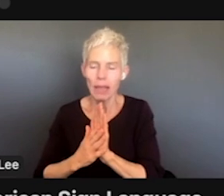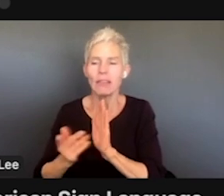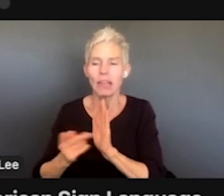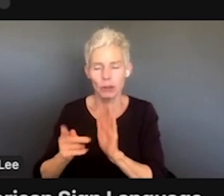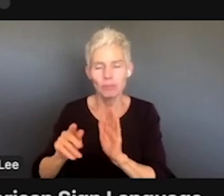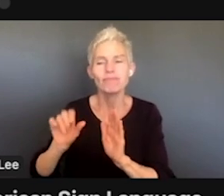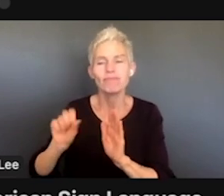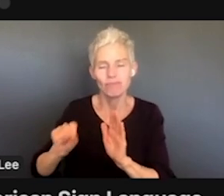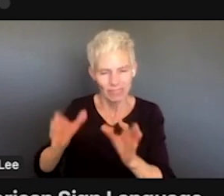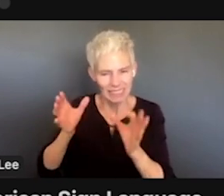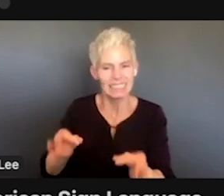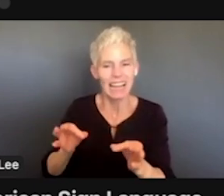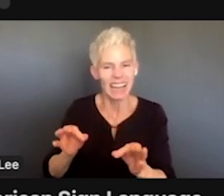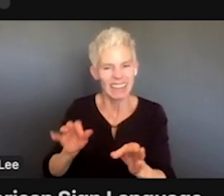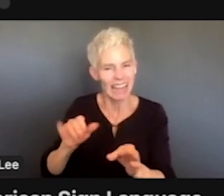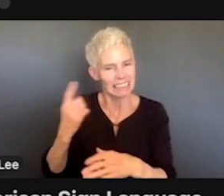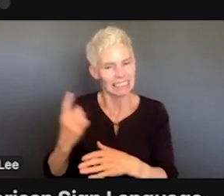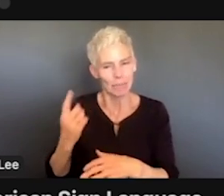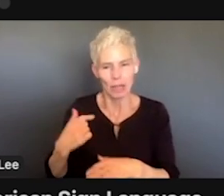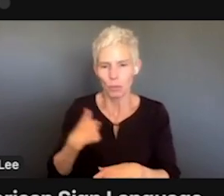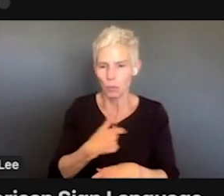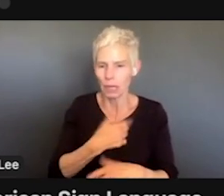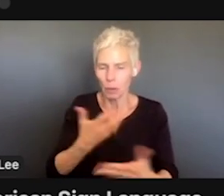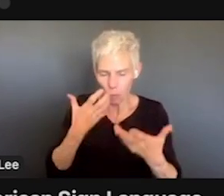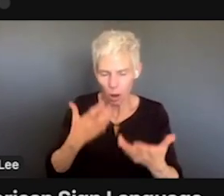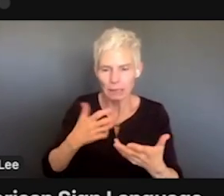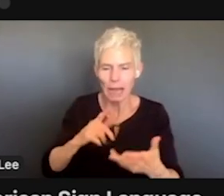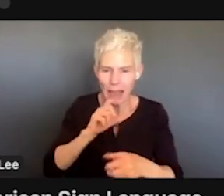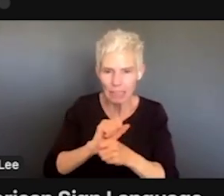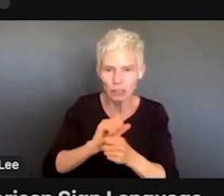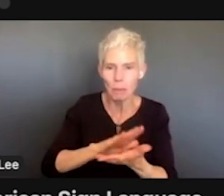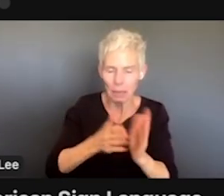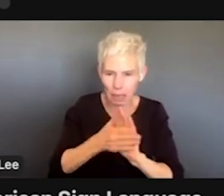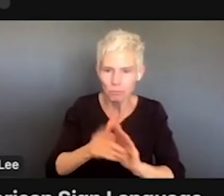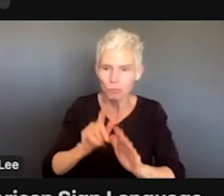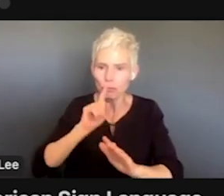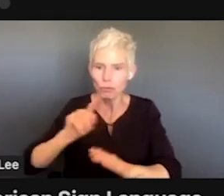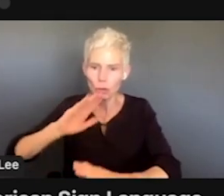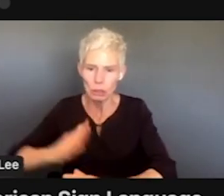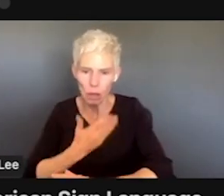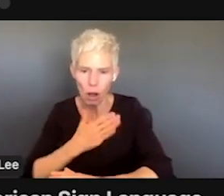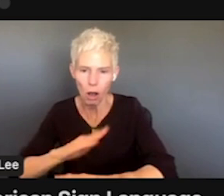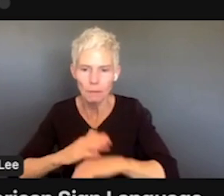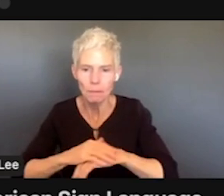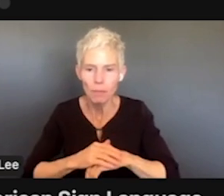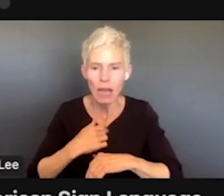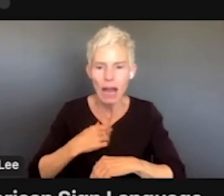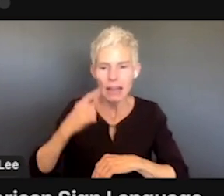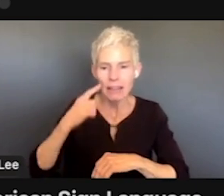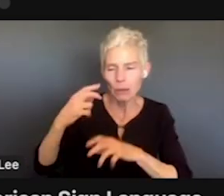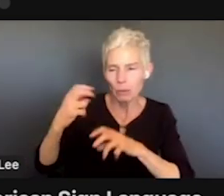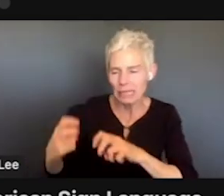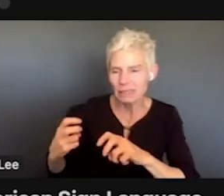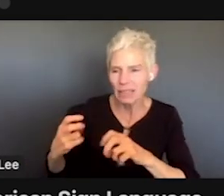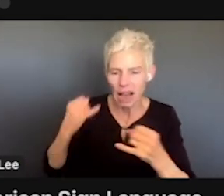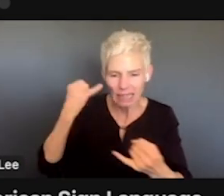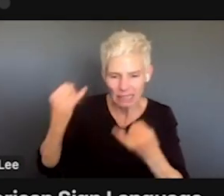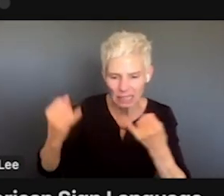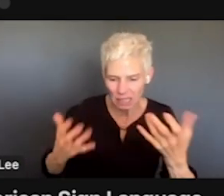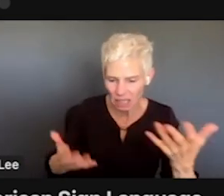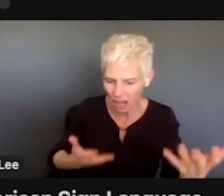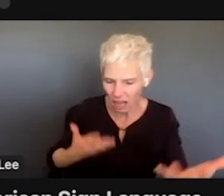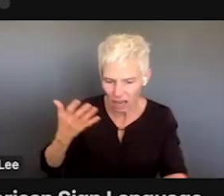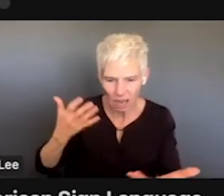this is something we want to turn into a song? I think it was when we were kind of sitting there, we ran out of ideas and we've been